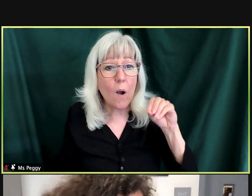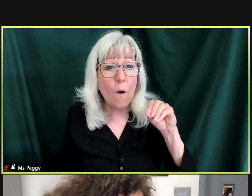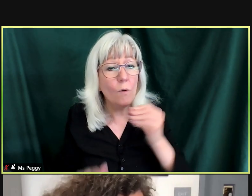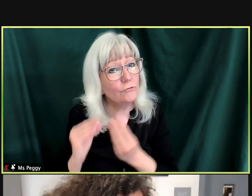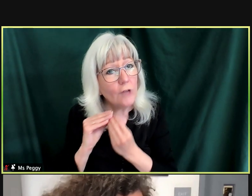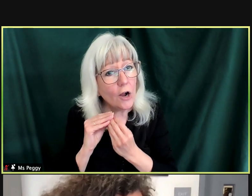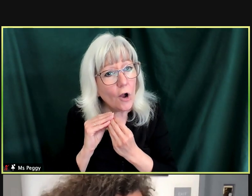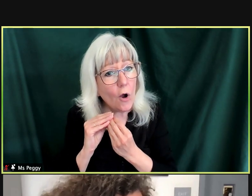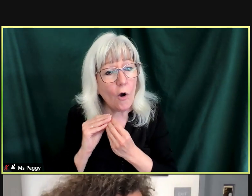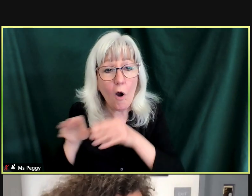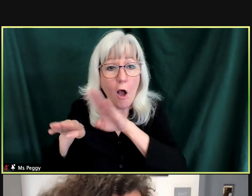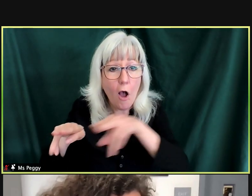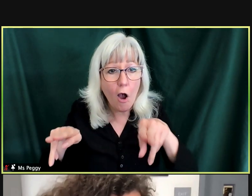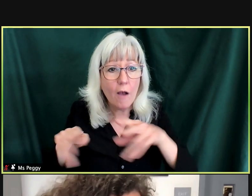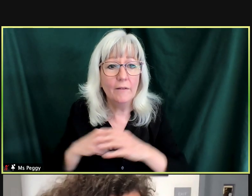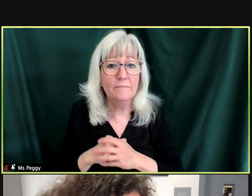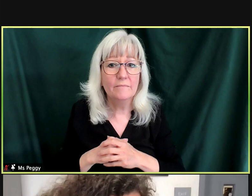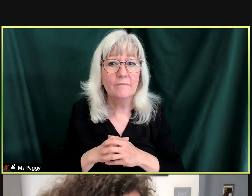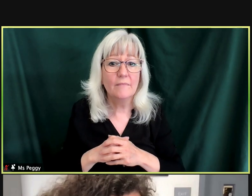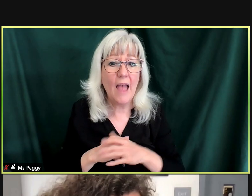and a bottle of Peñafiel